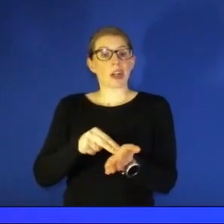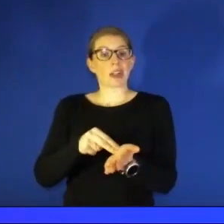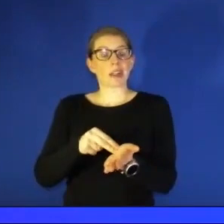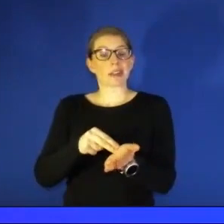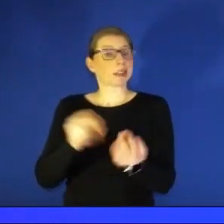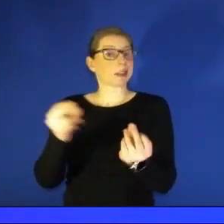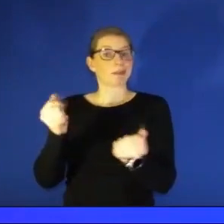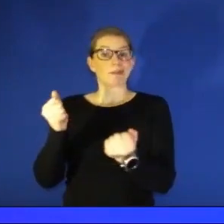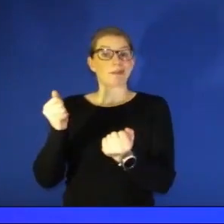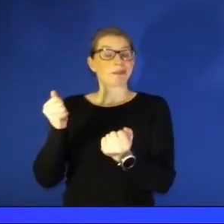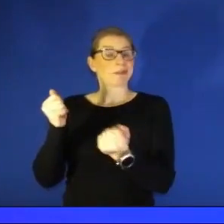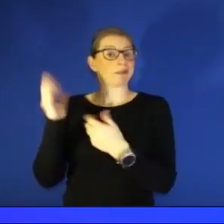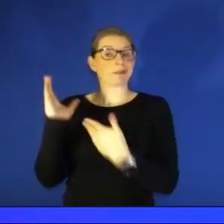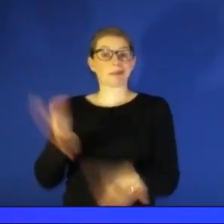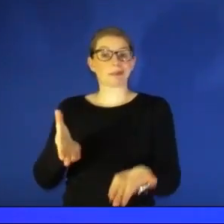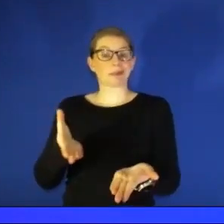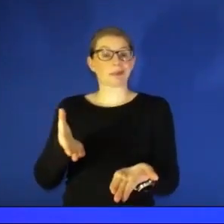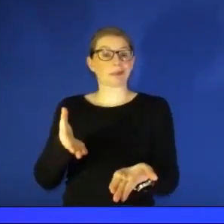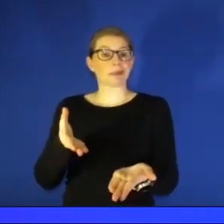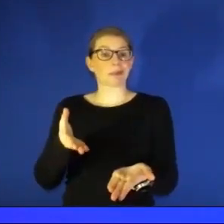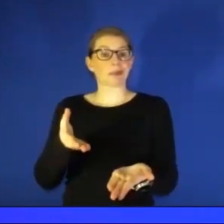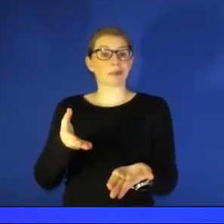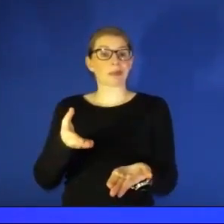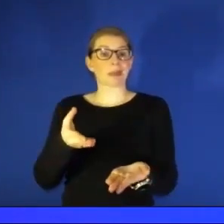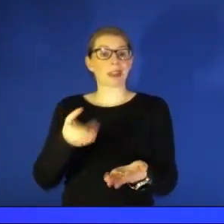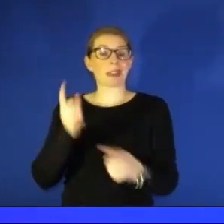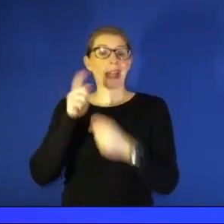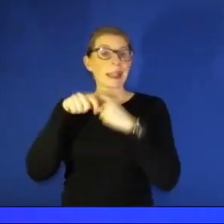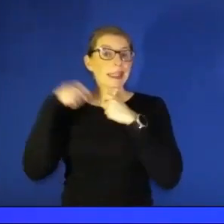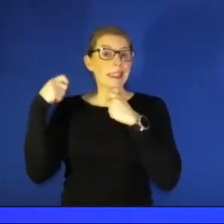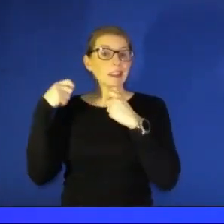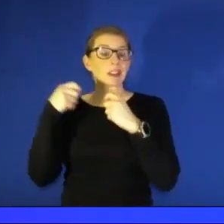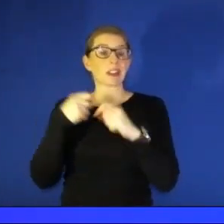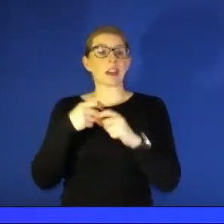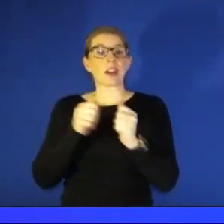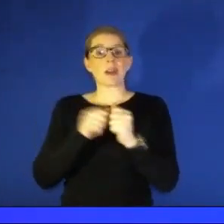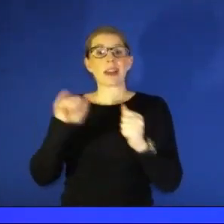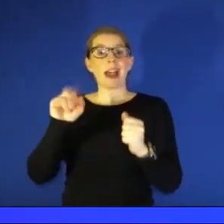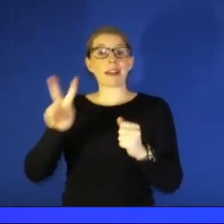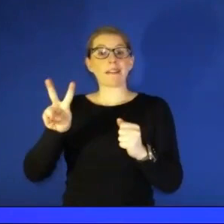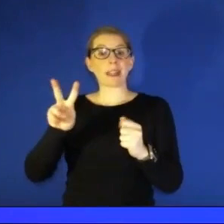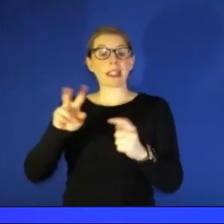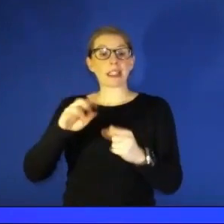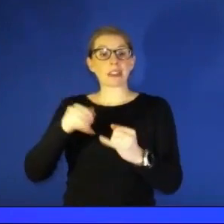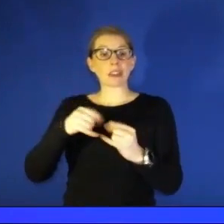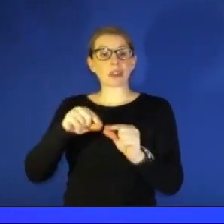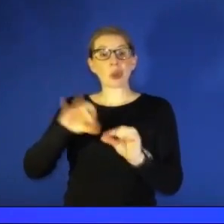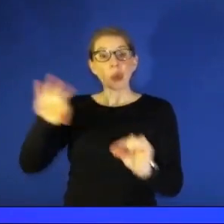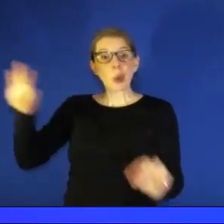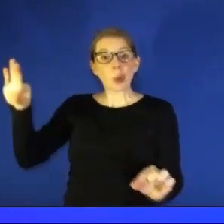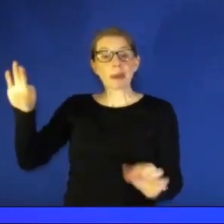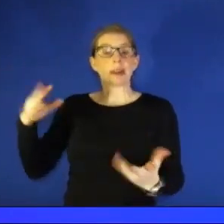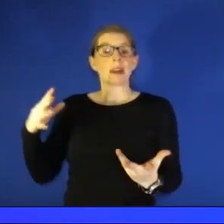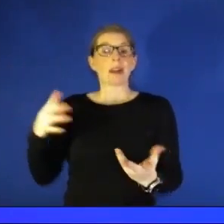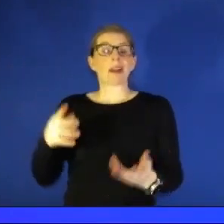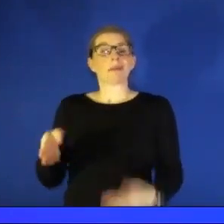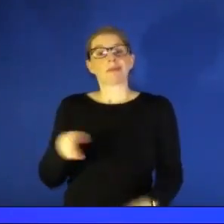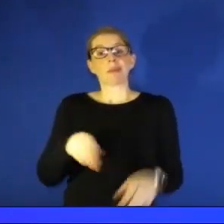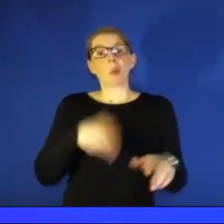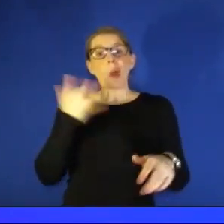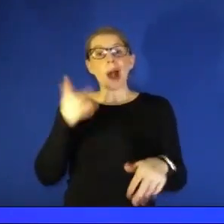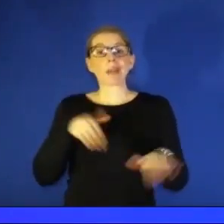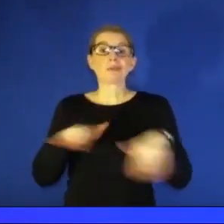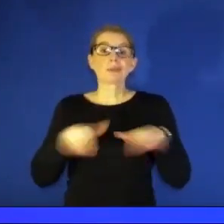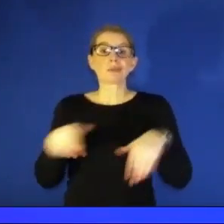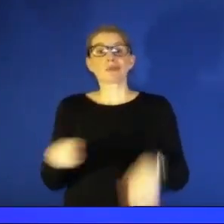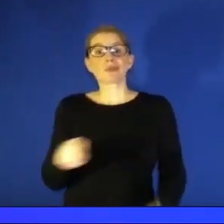They made a leash out of some IV tubing. They took the dog out for walks. It's just amazing. And then finally, a